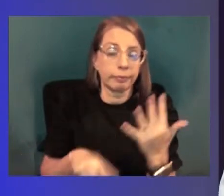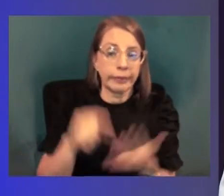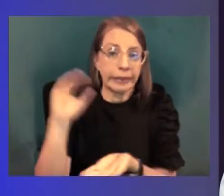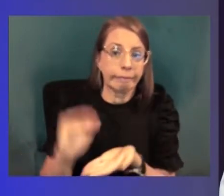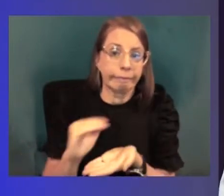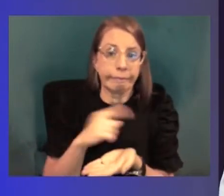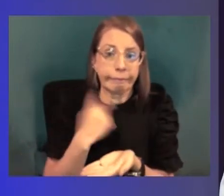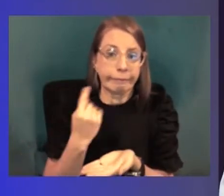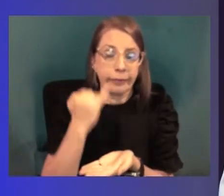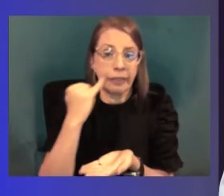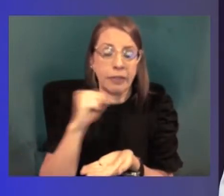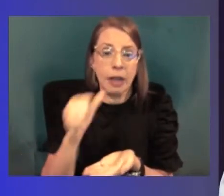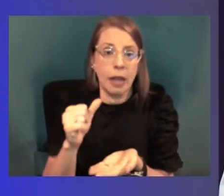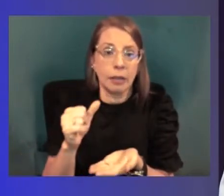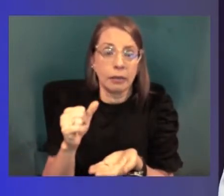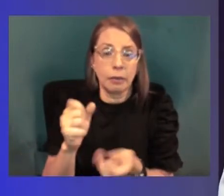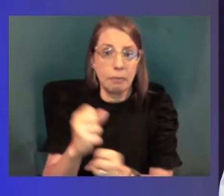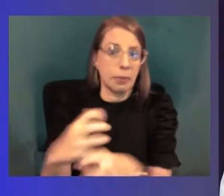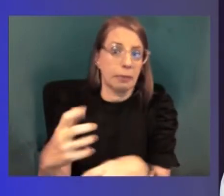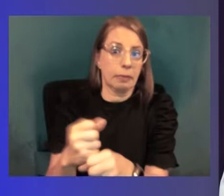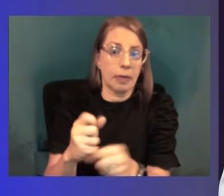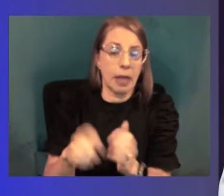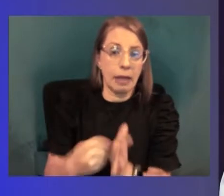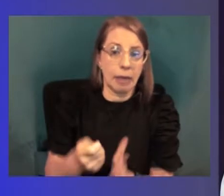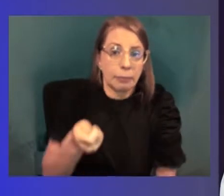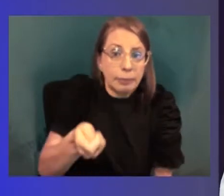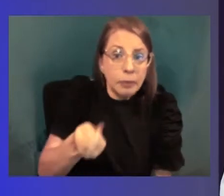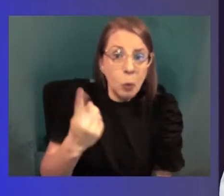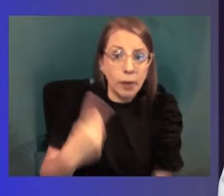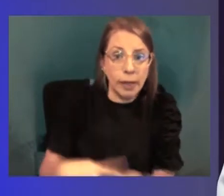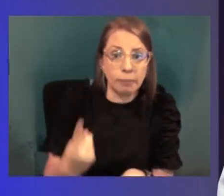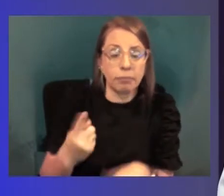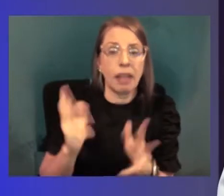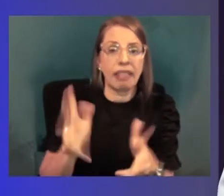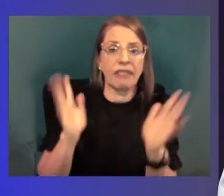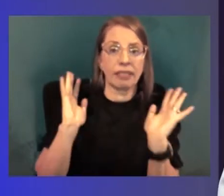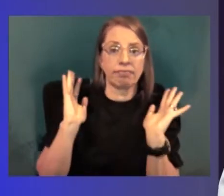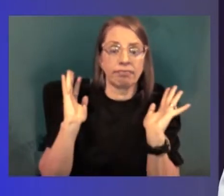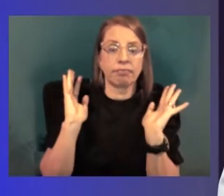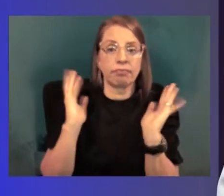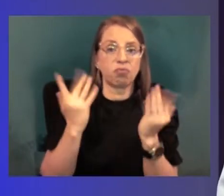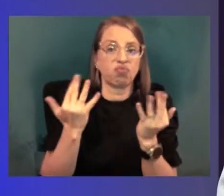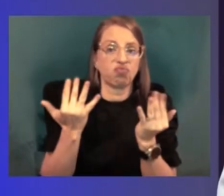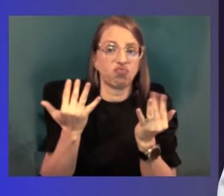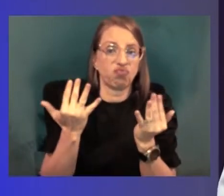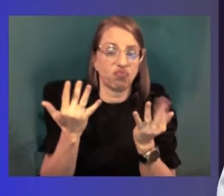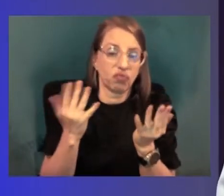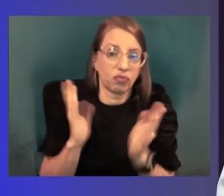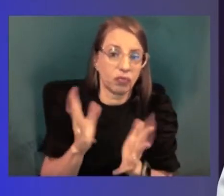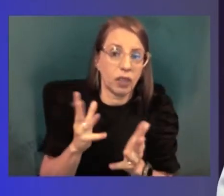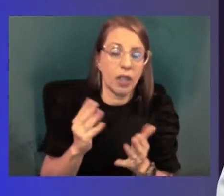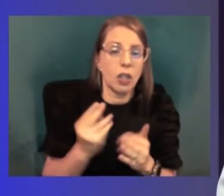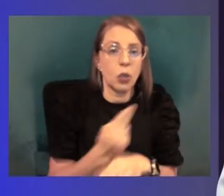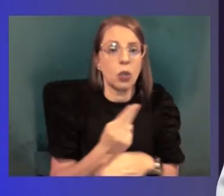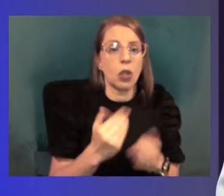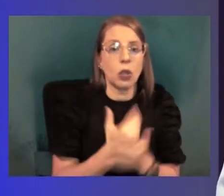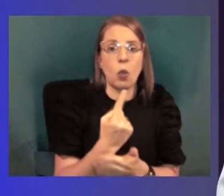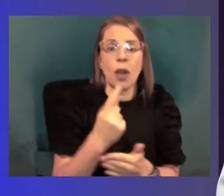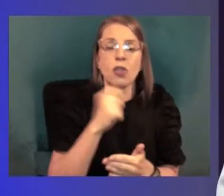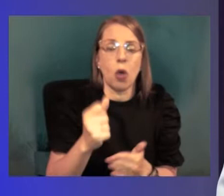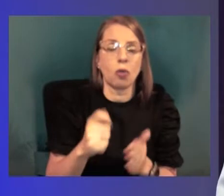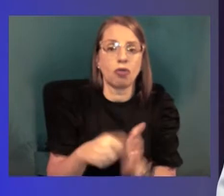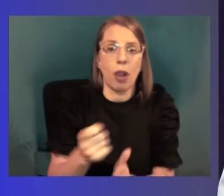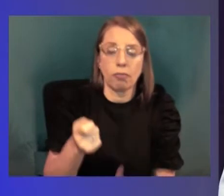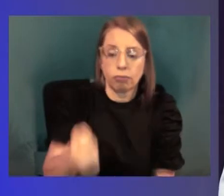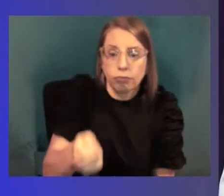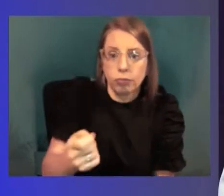after lighting it first at once, please let it go. Just wait it out and use a new one. Don't try to light it again. Don't get close